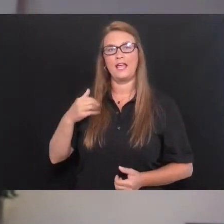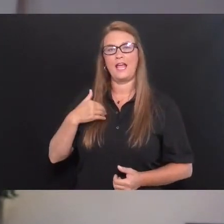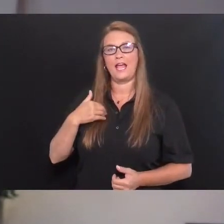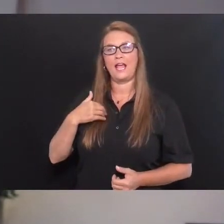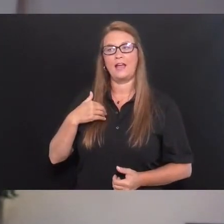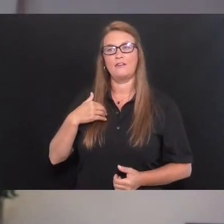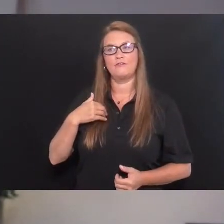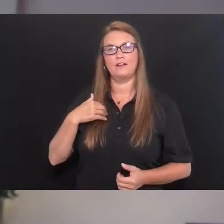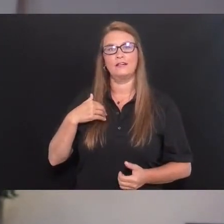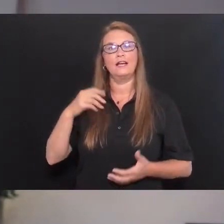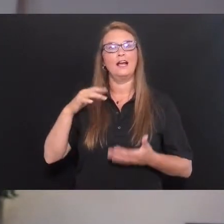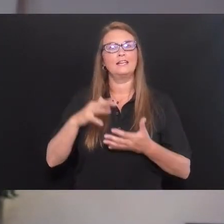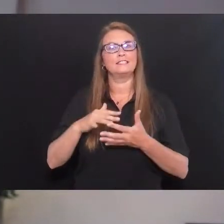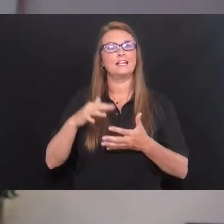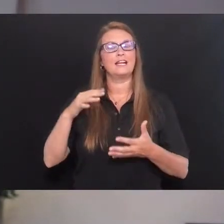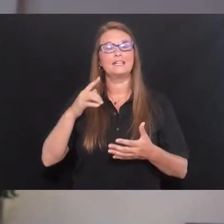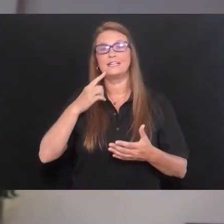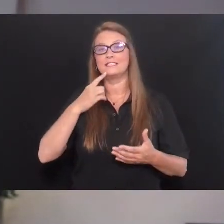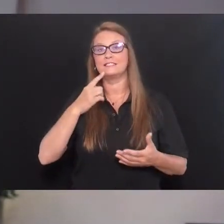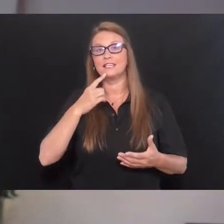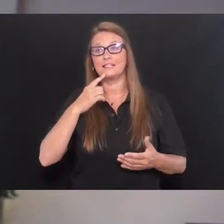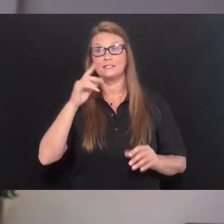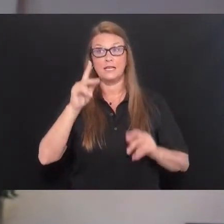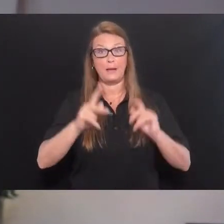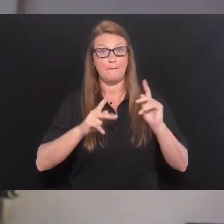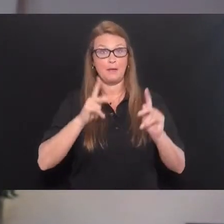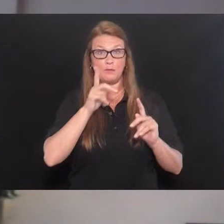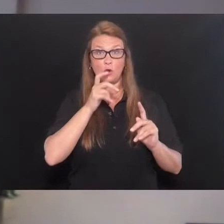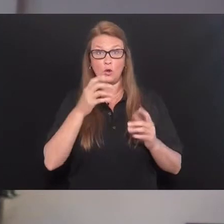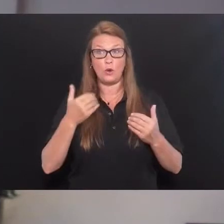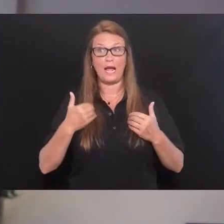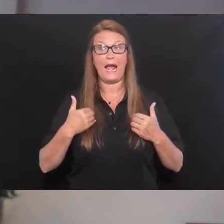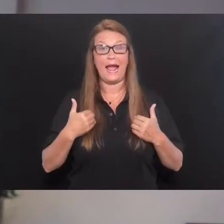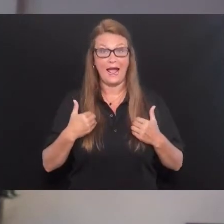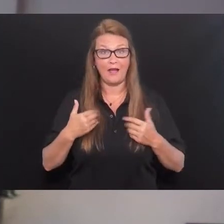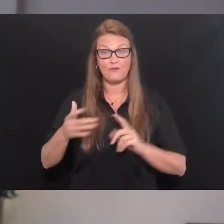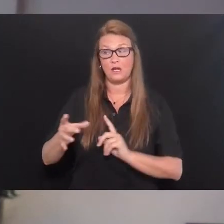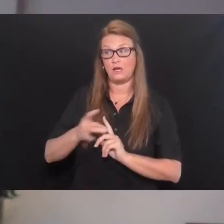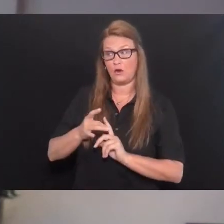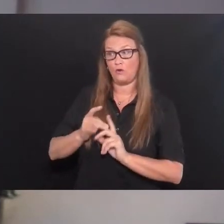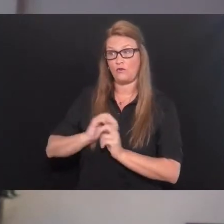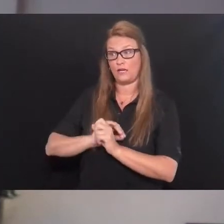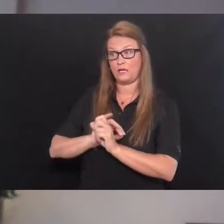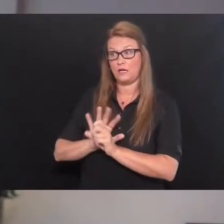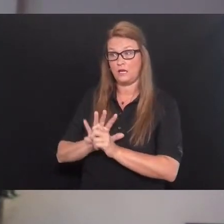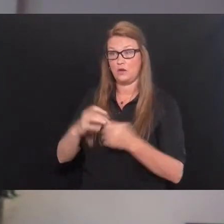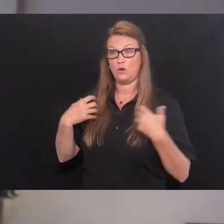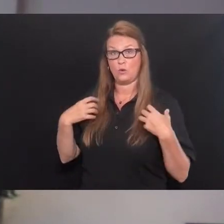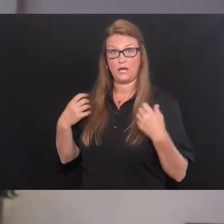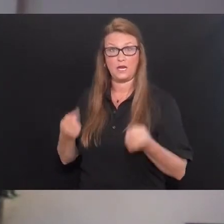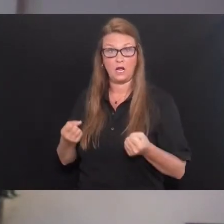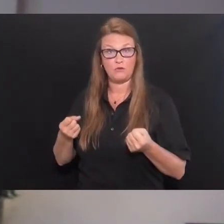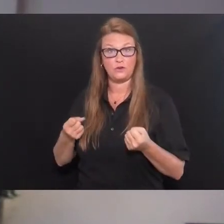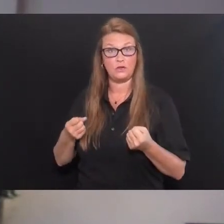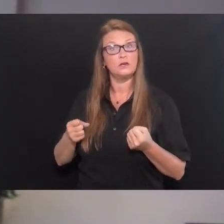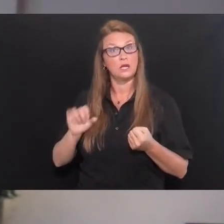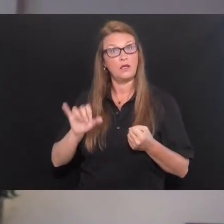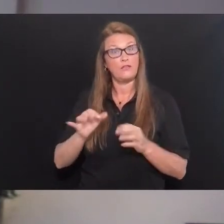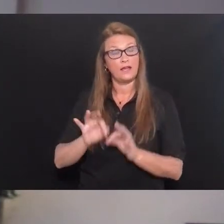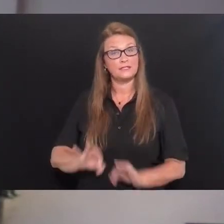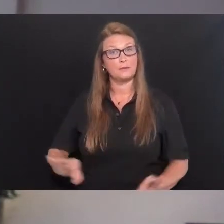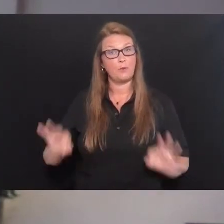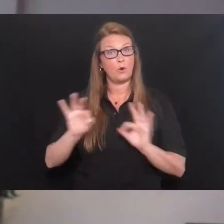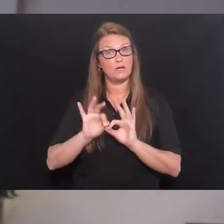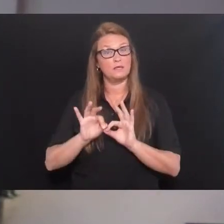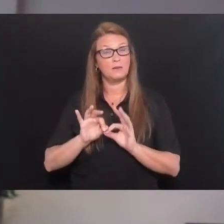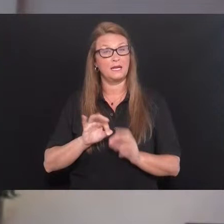immunity was very important as well, and we know that. But we also know that for people that get COVID infections, about